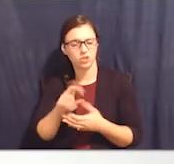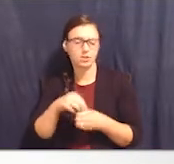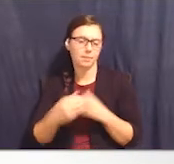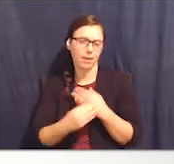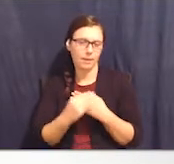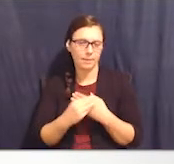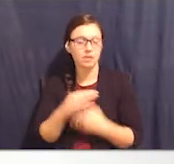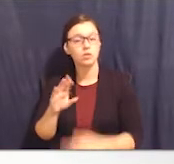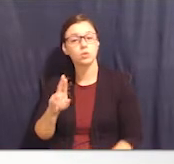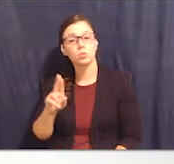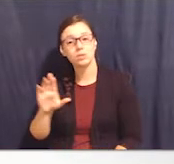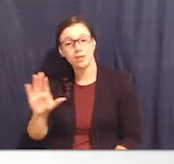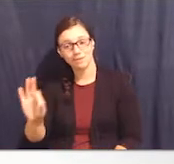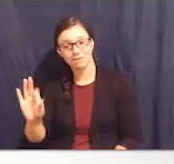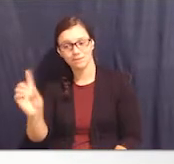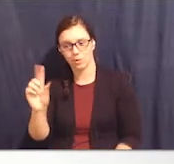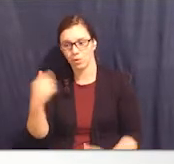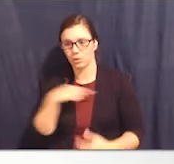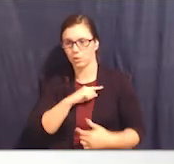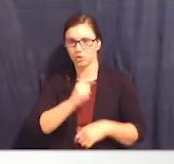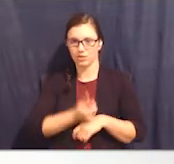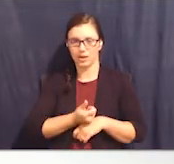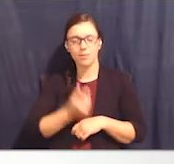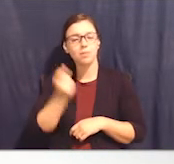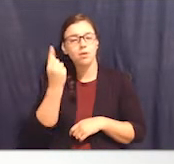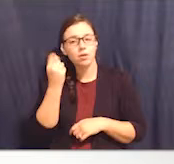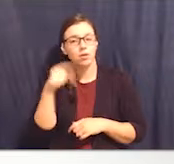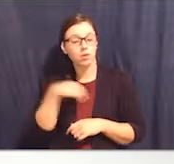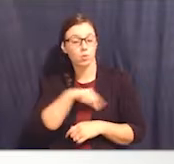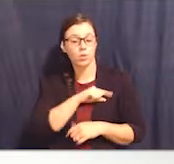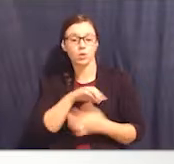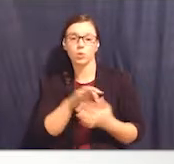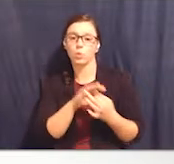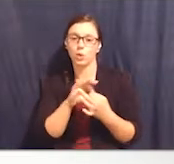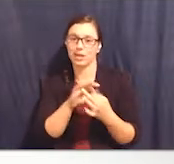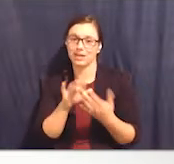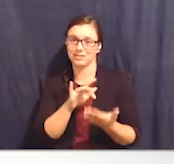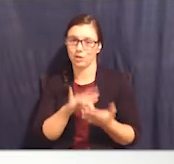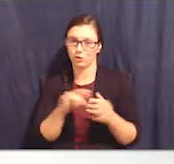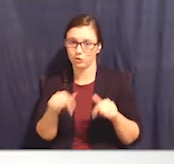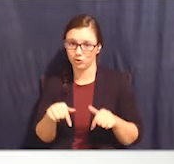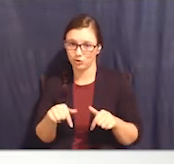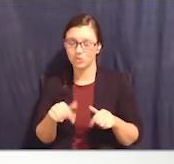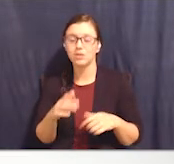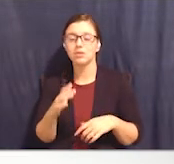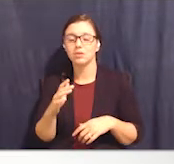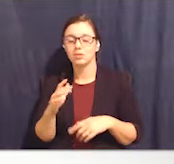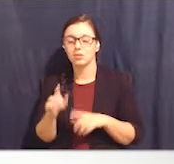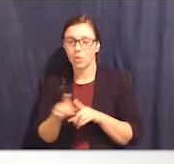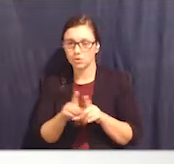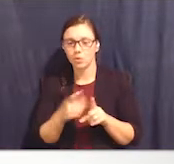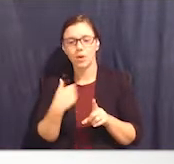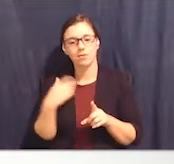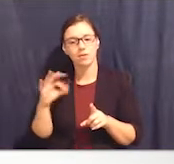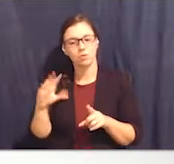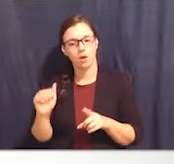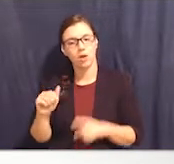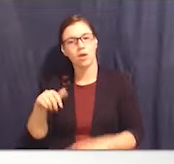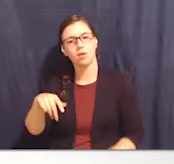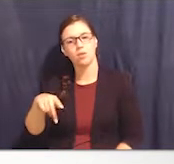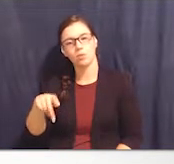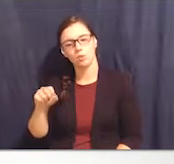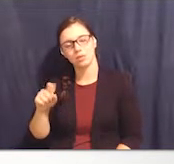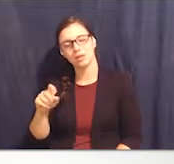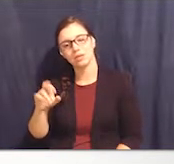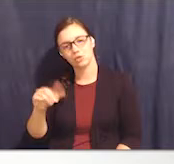Here we go. Do you see a state college that's near you? That is Broward College. They're doing their north and their south.